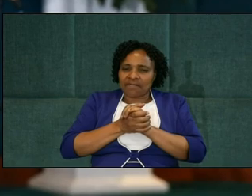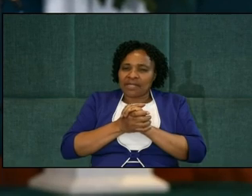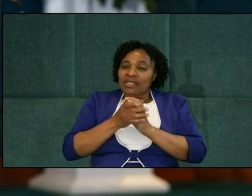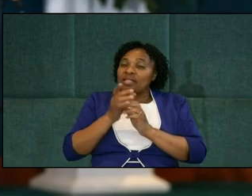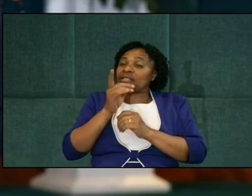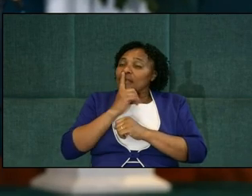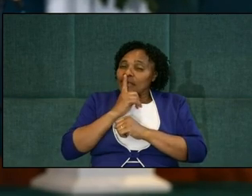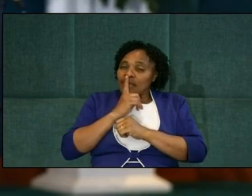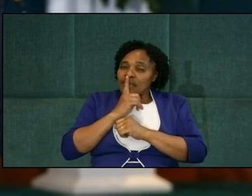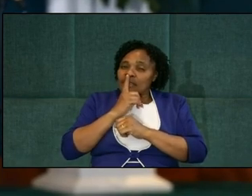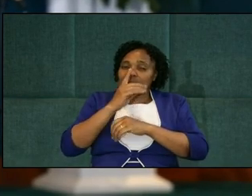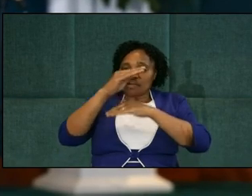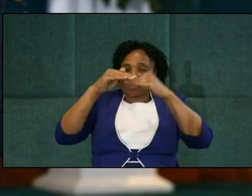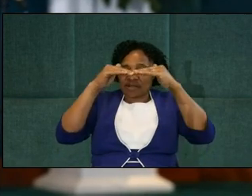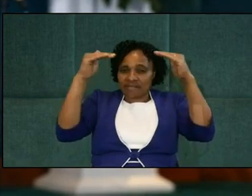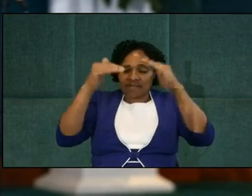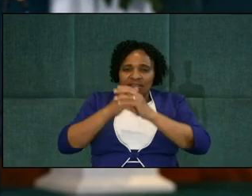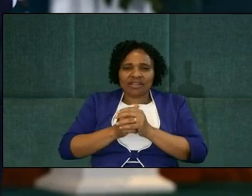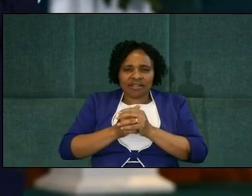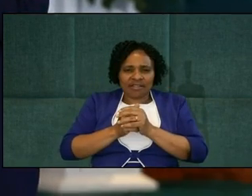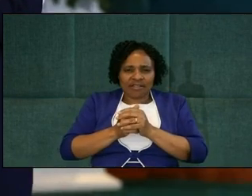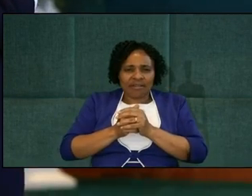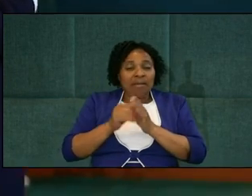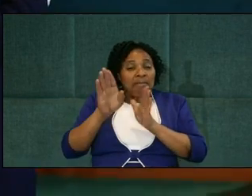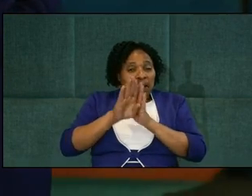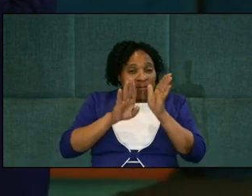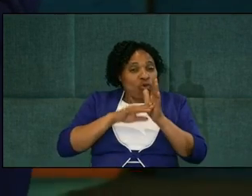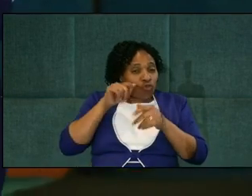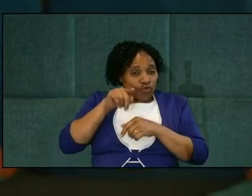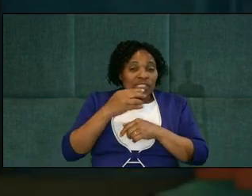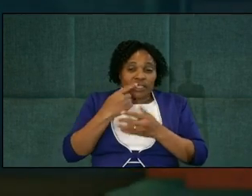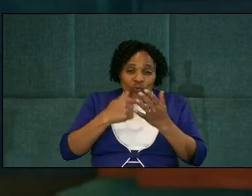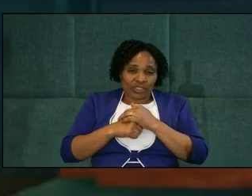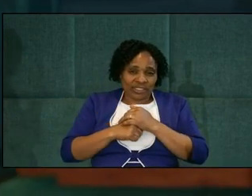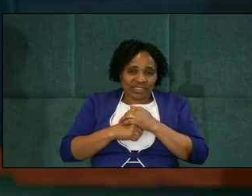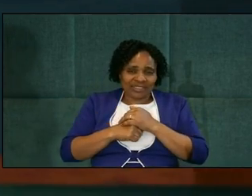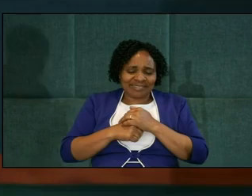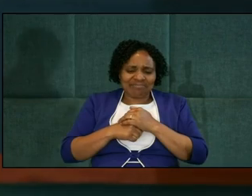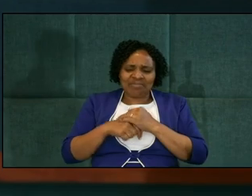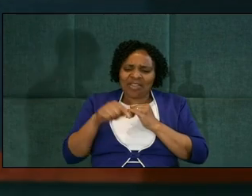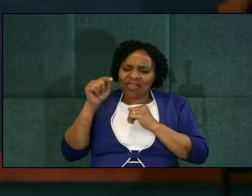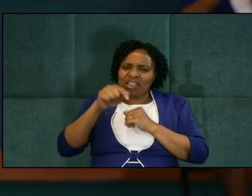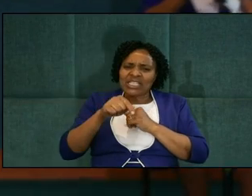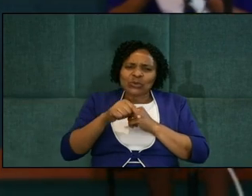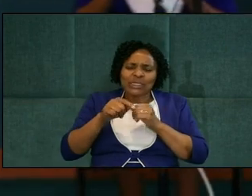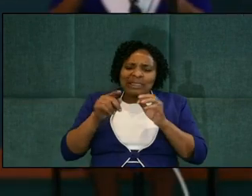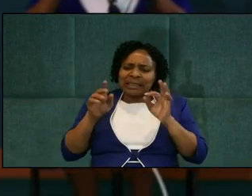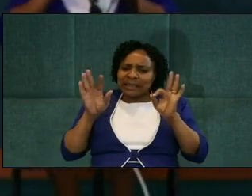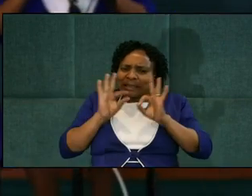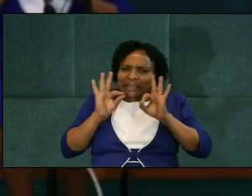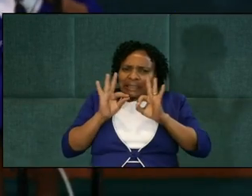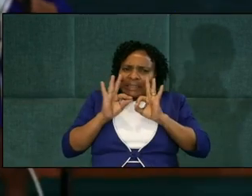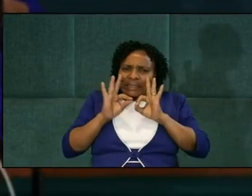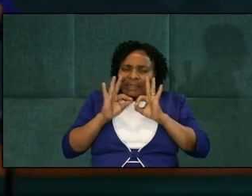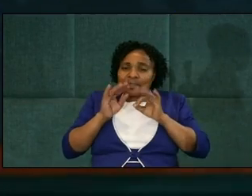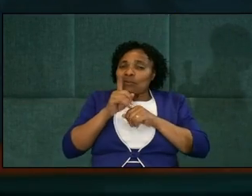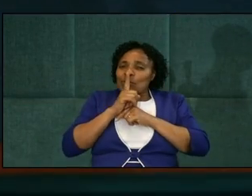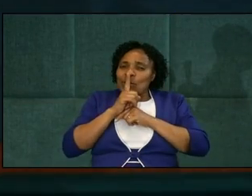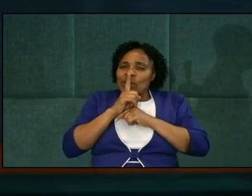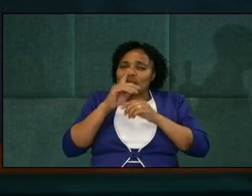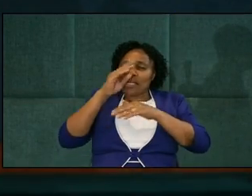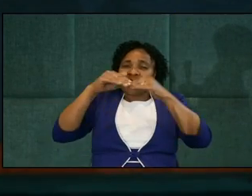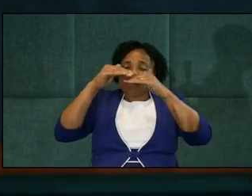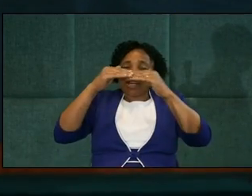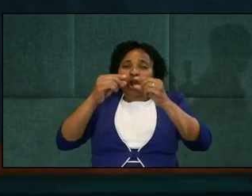silence in heaven. Your Bible says there was a strange silence in heaven for how long?